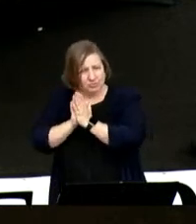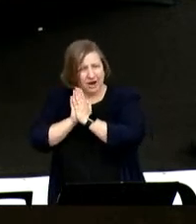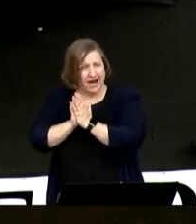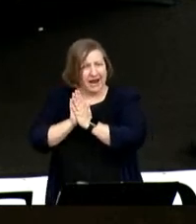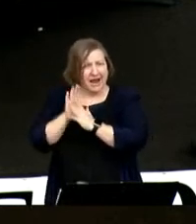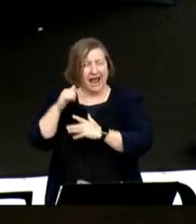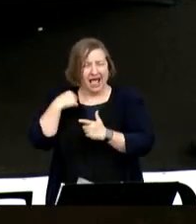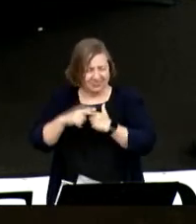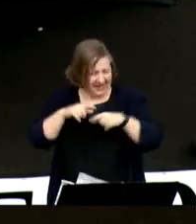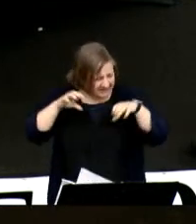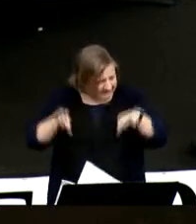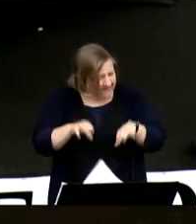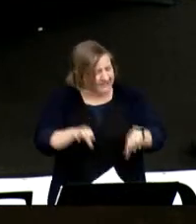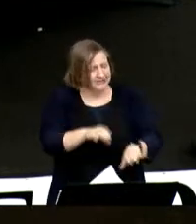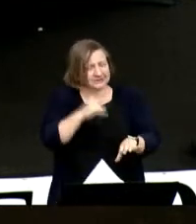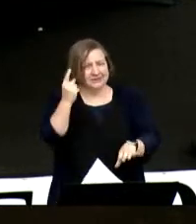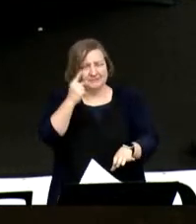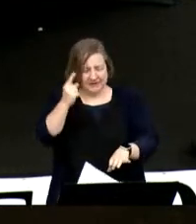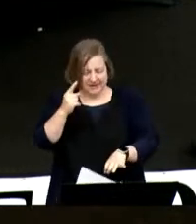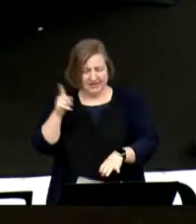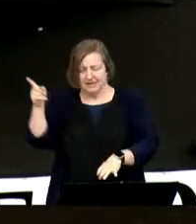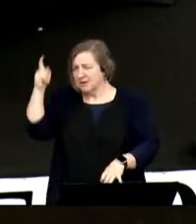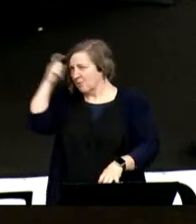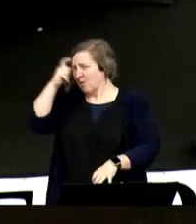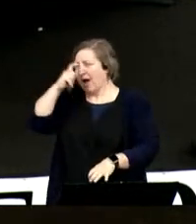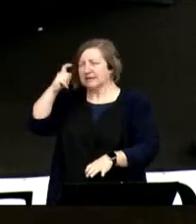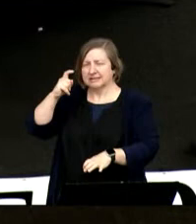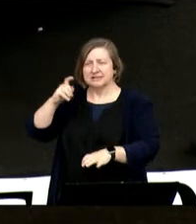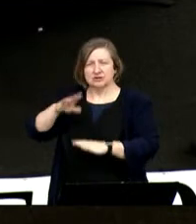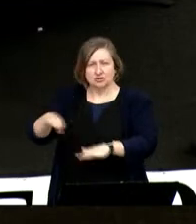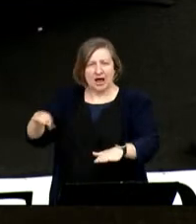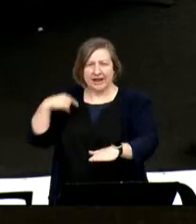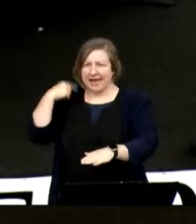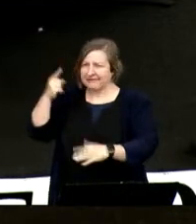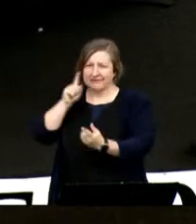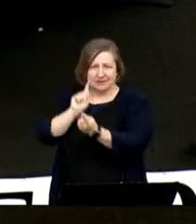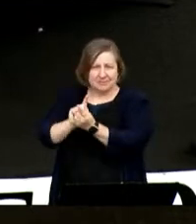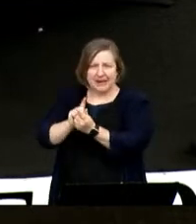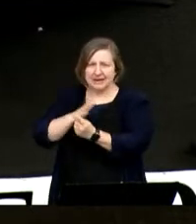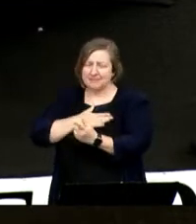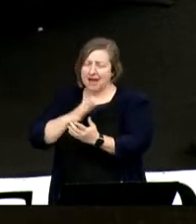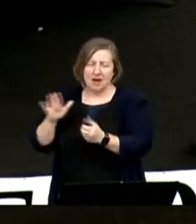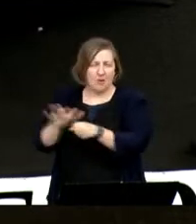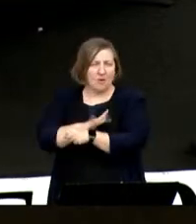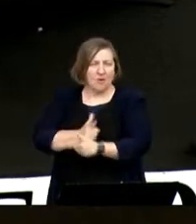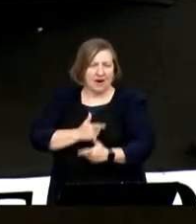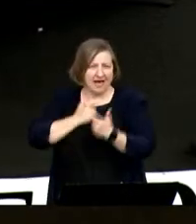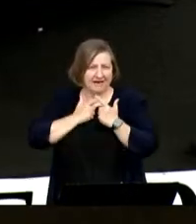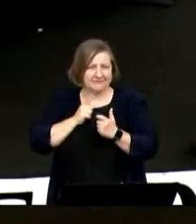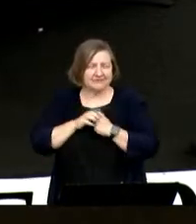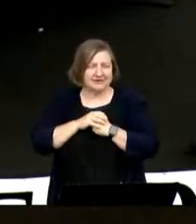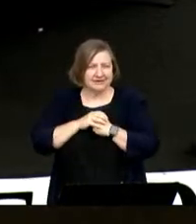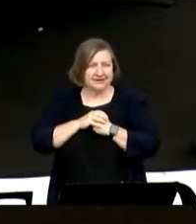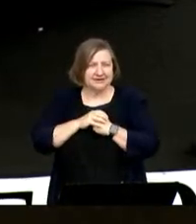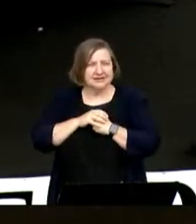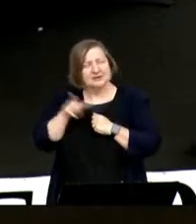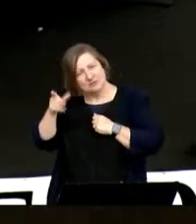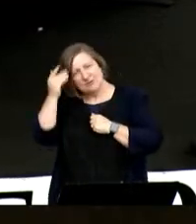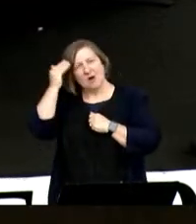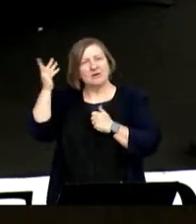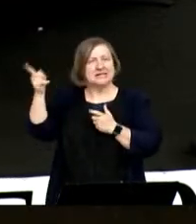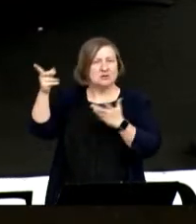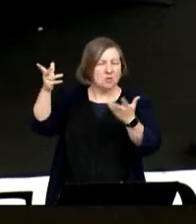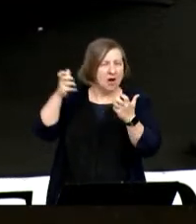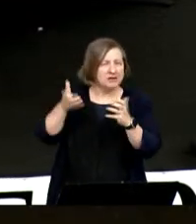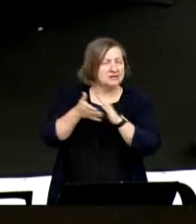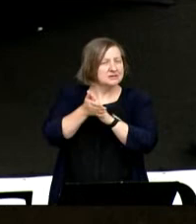then take action. He is the wisest child I've ever met in my entire life. You know, he wants to